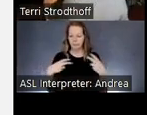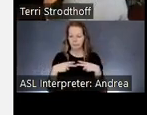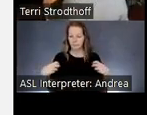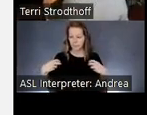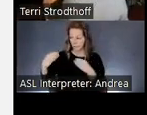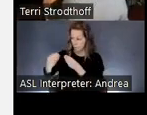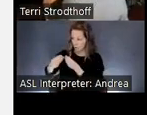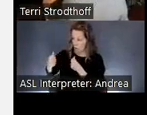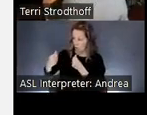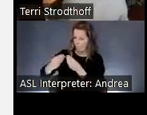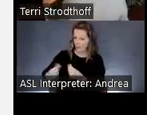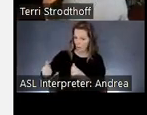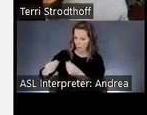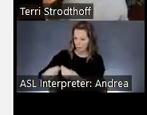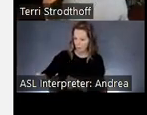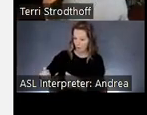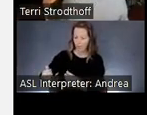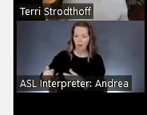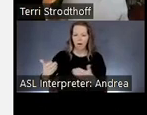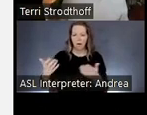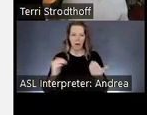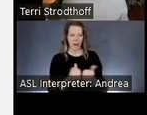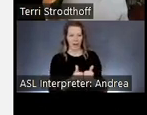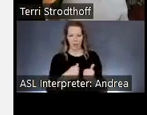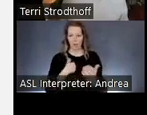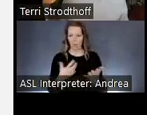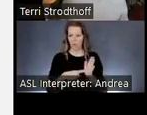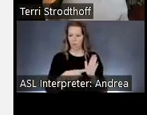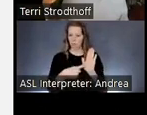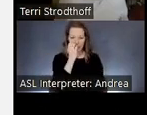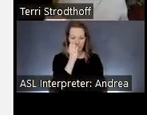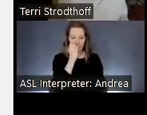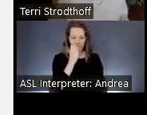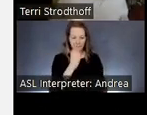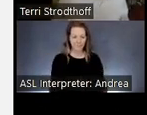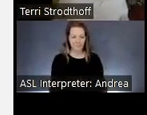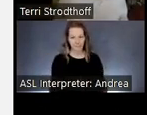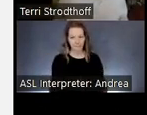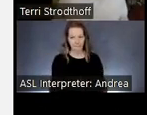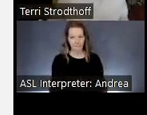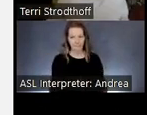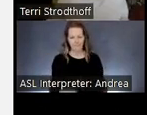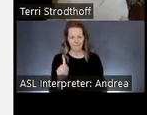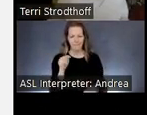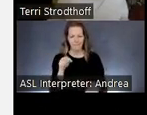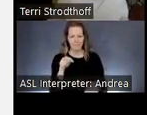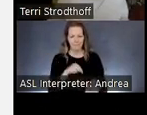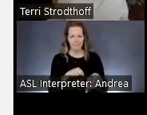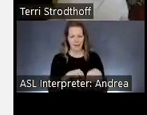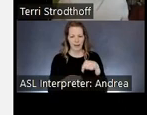what it is that we're carrying, how is it that we want to be in the world? How is it that we want to show up? And I'm going to back up a little bit